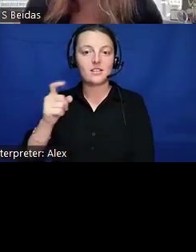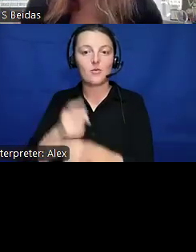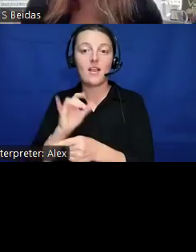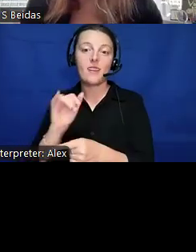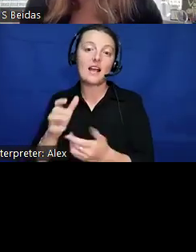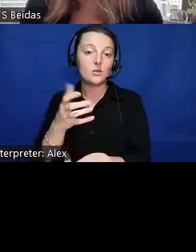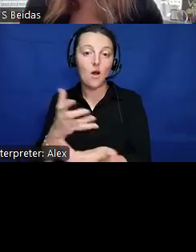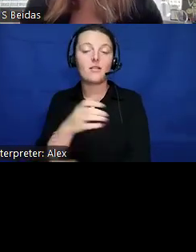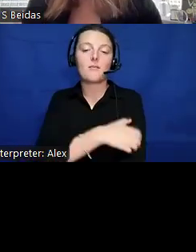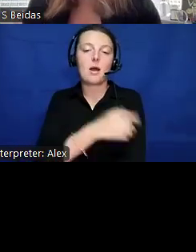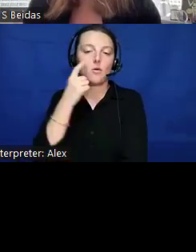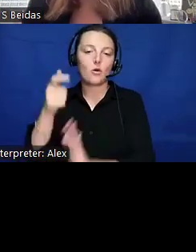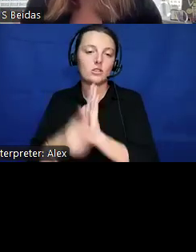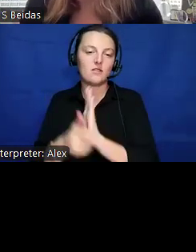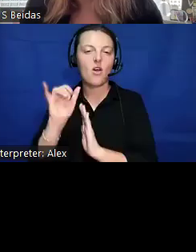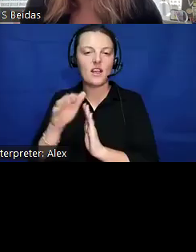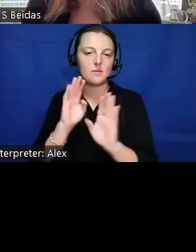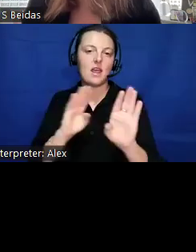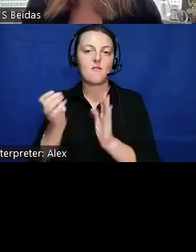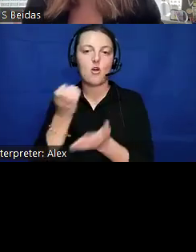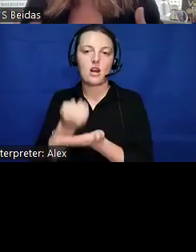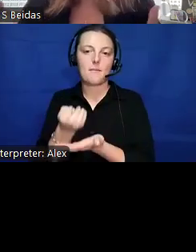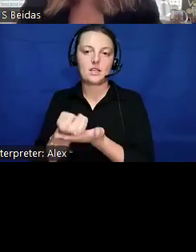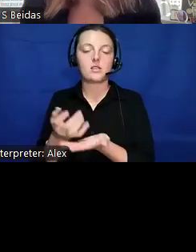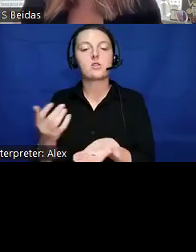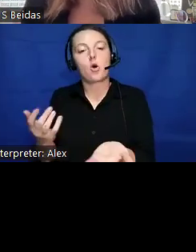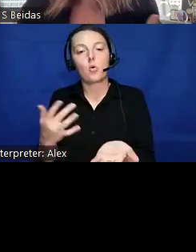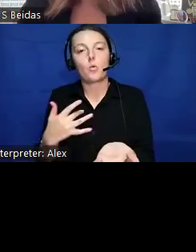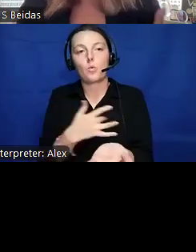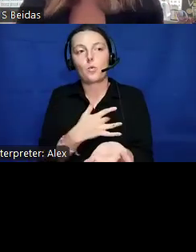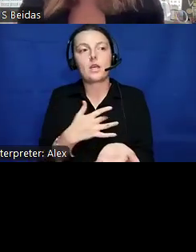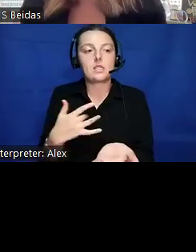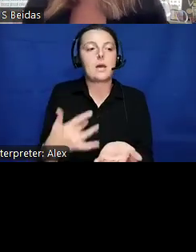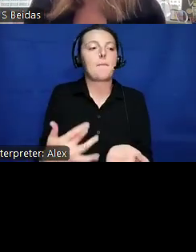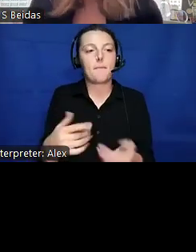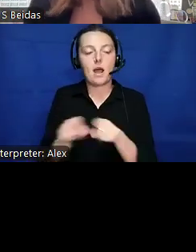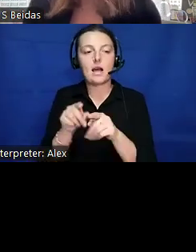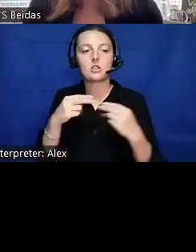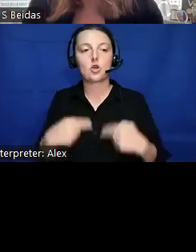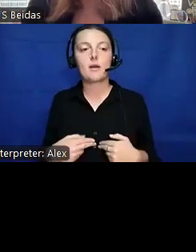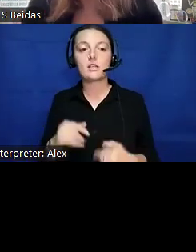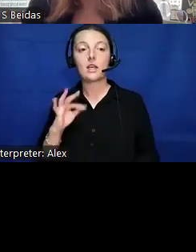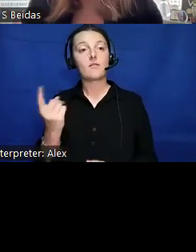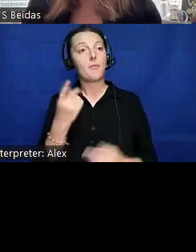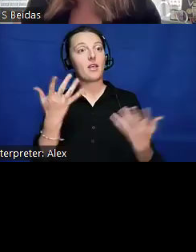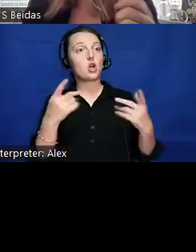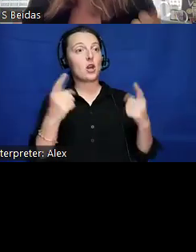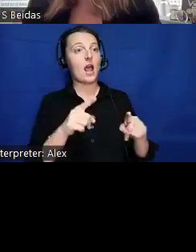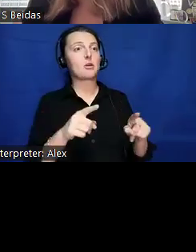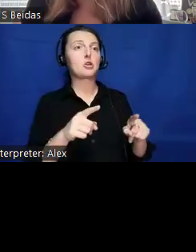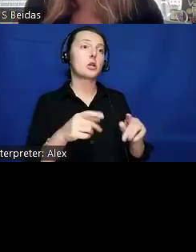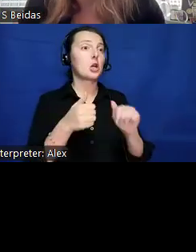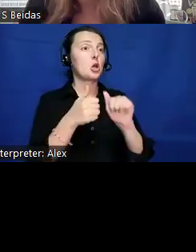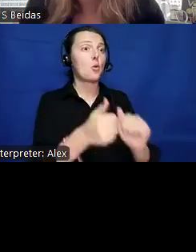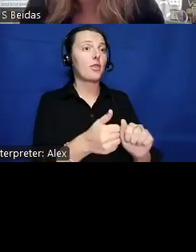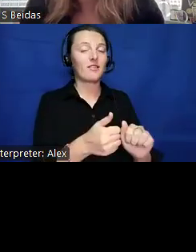behavioral economics. So we tend as humans not to kind of, if something's happening, to just kind of go with it. And that's what happens. And that's